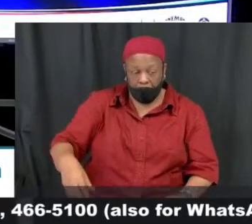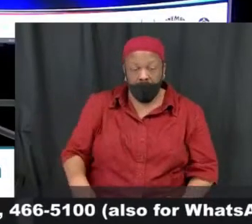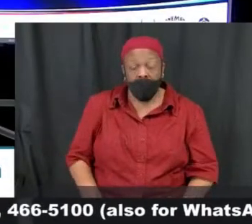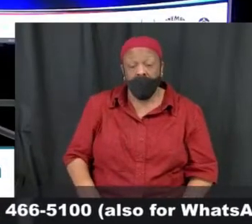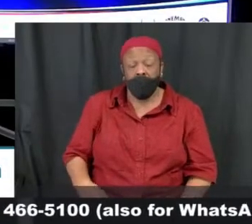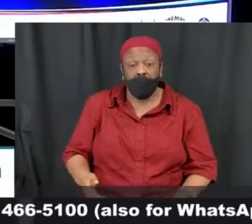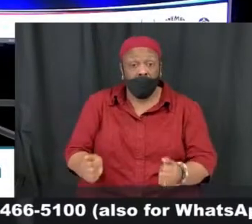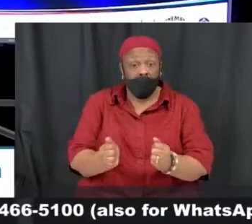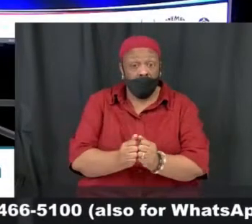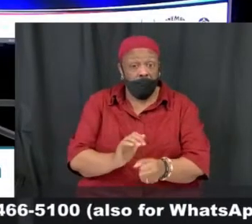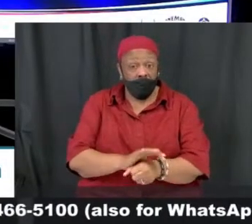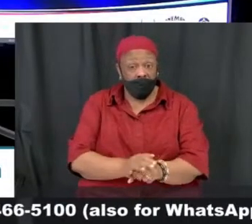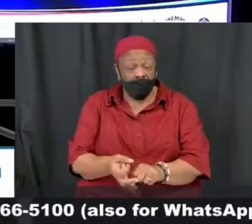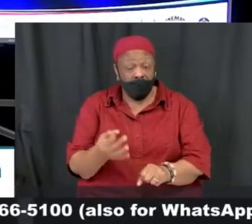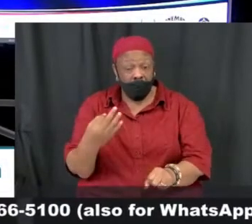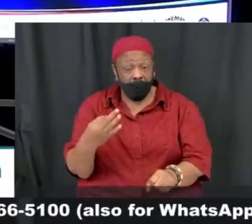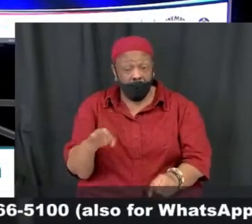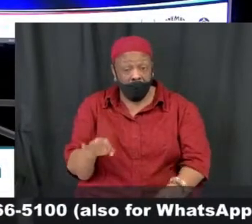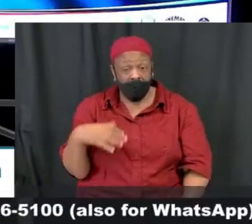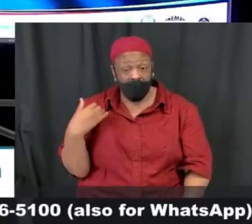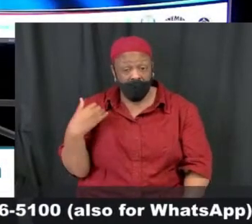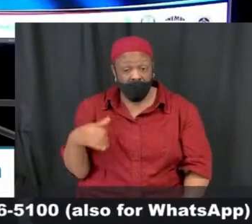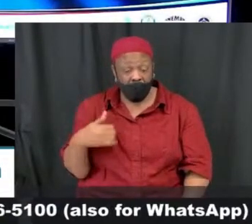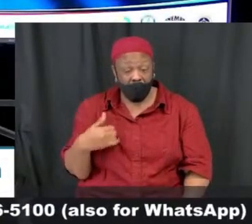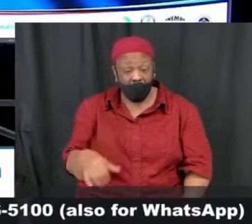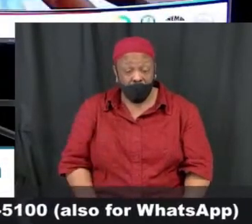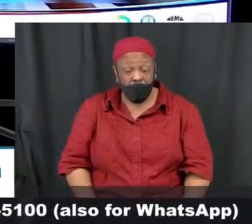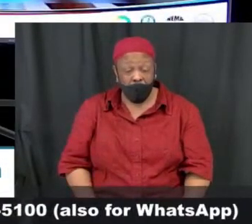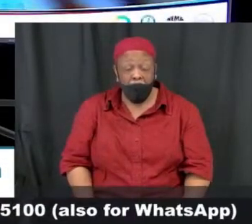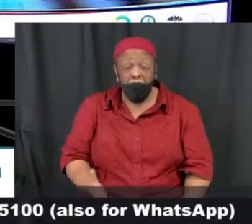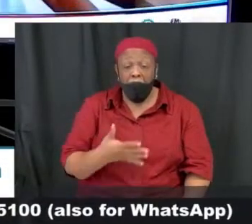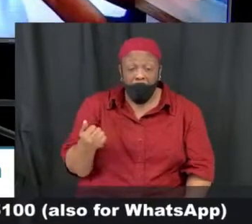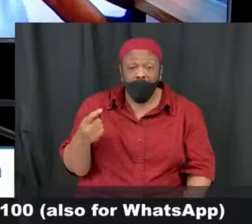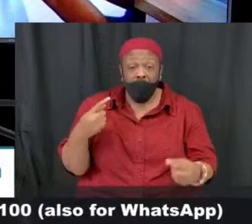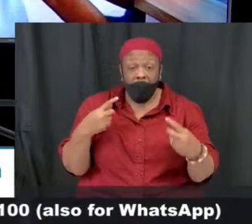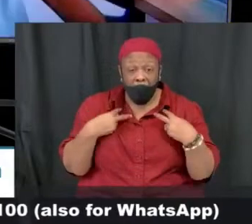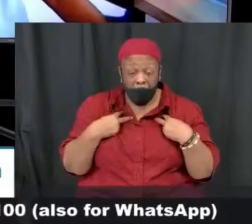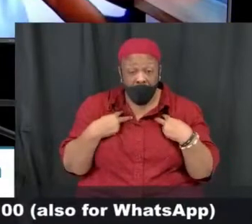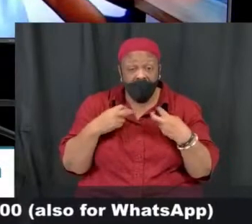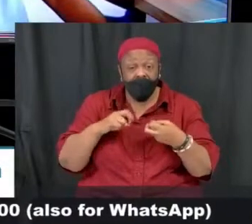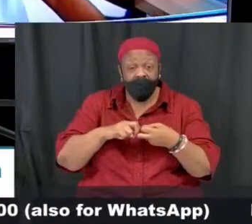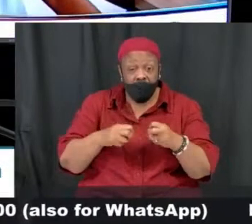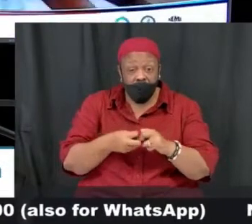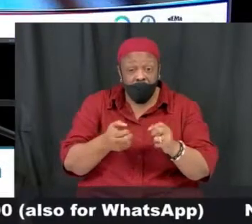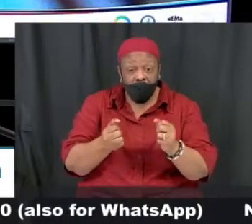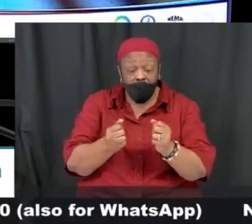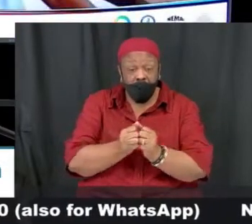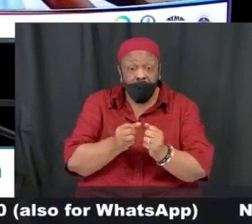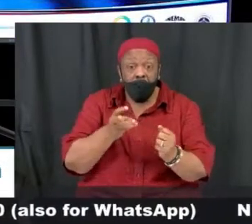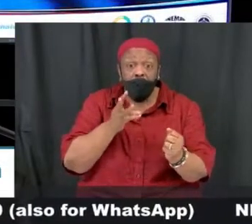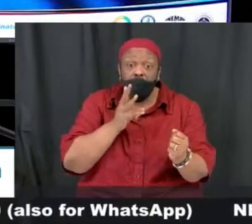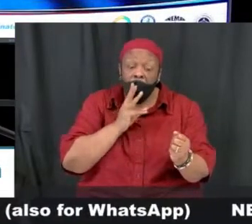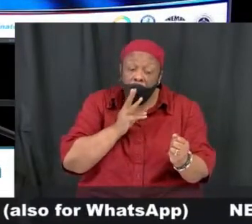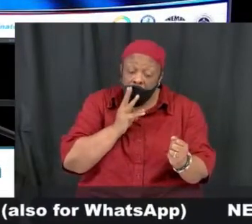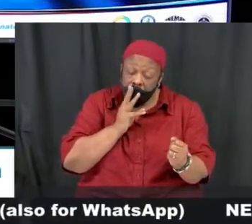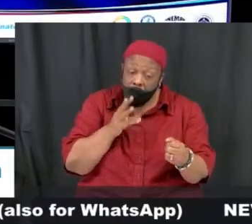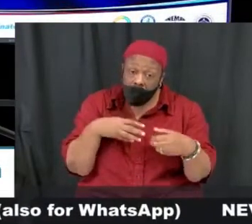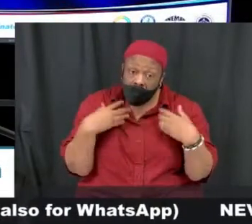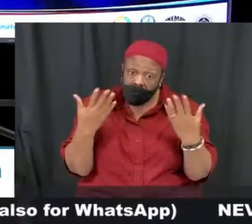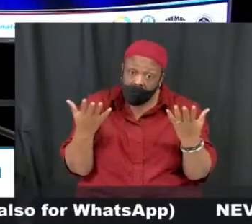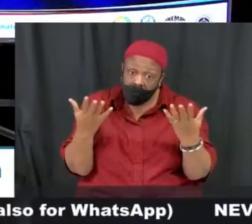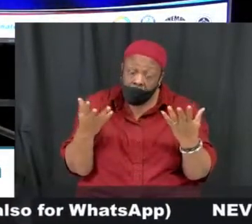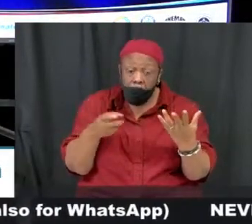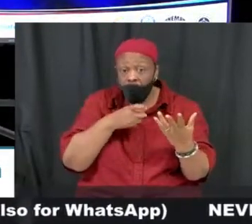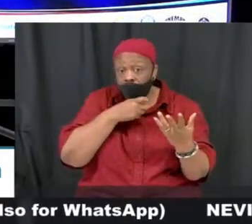COVID-19, and also we are facing serious drought challenge. The